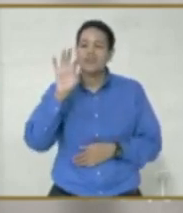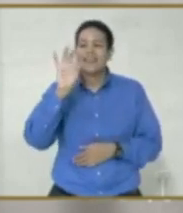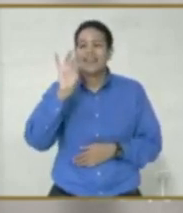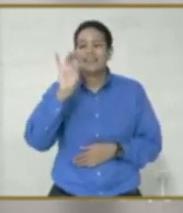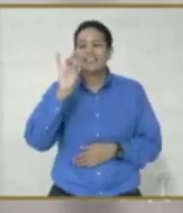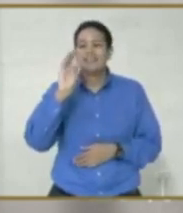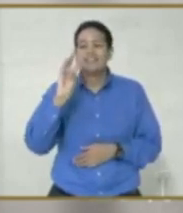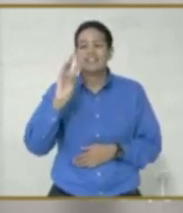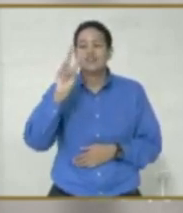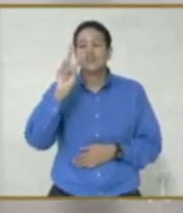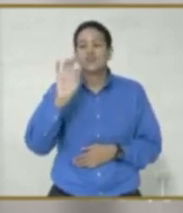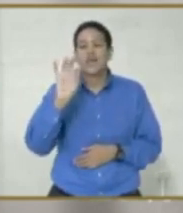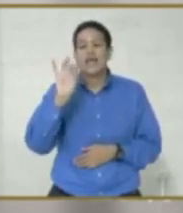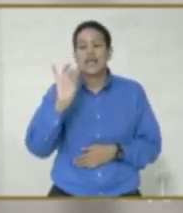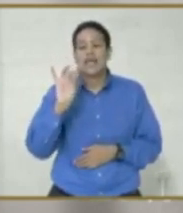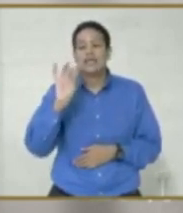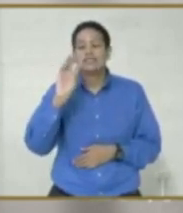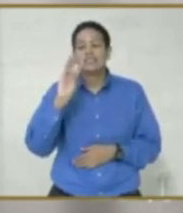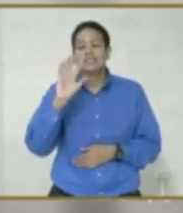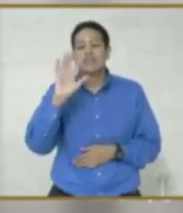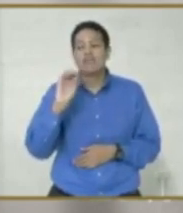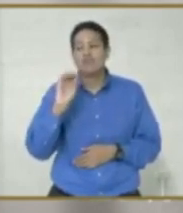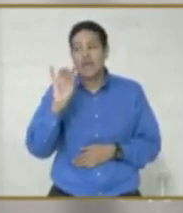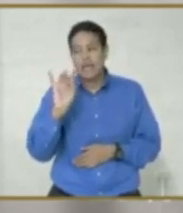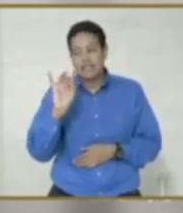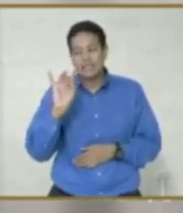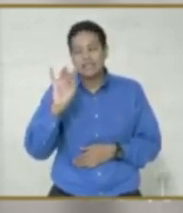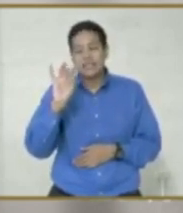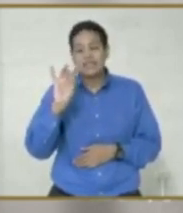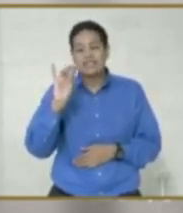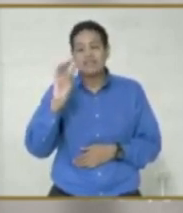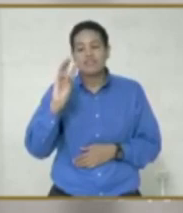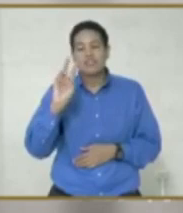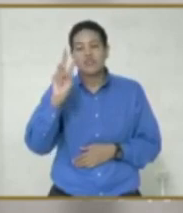of course, 298-6508,